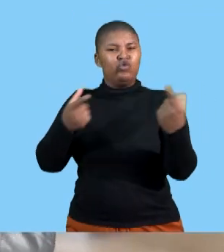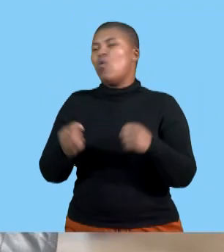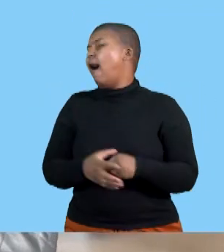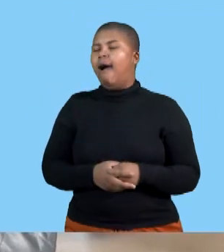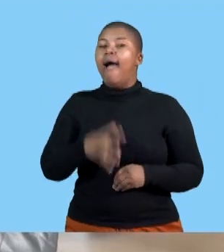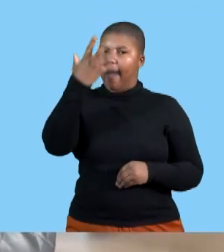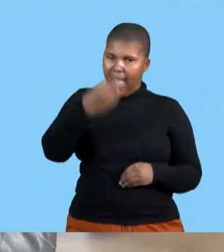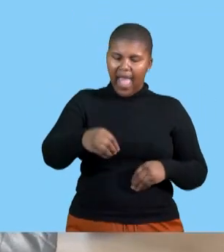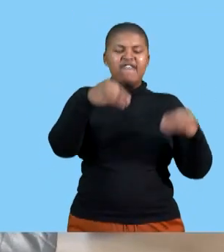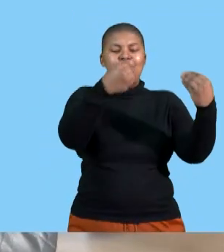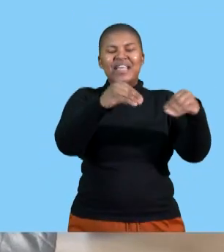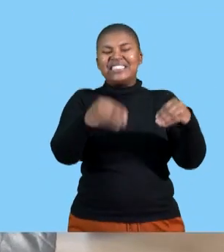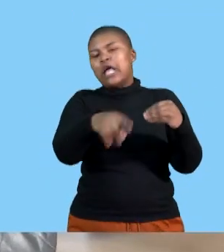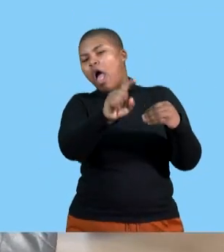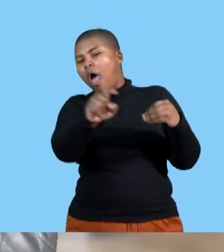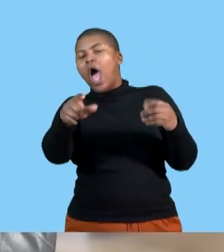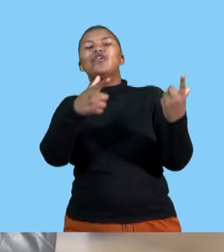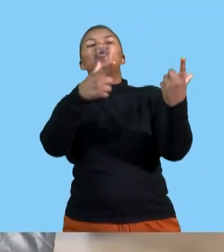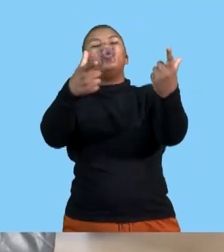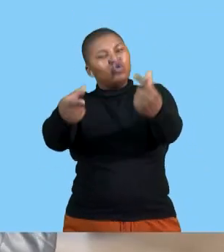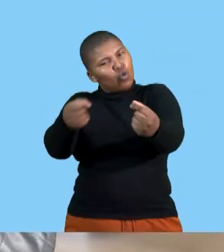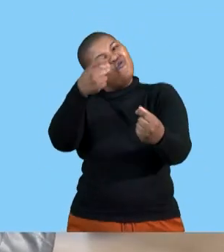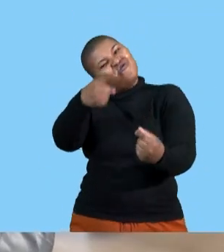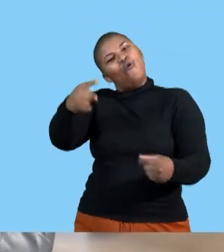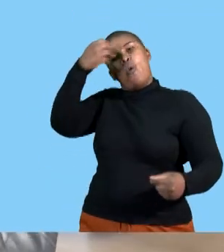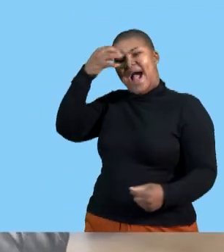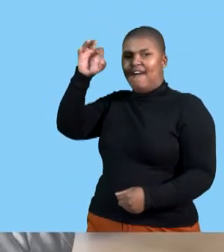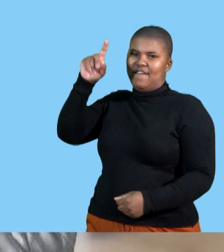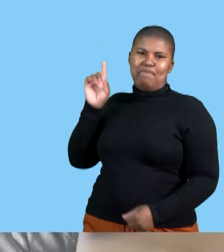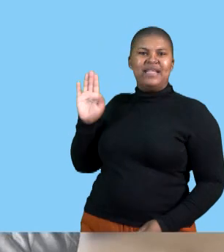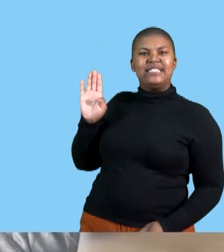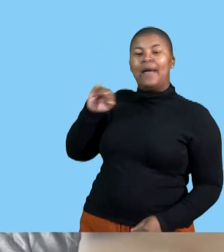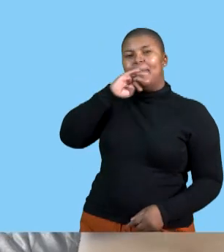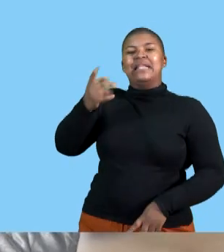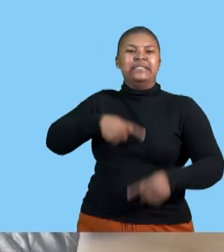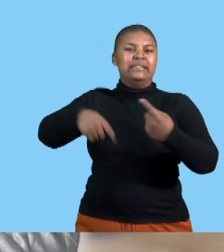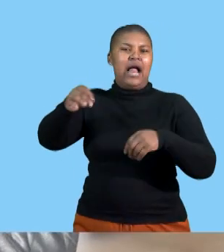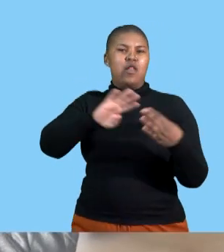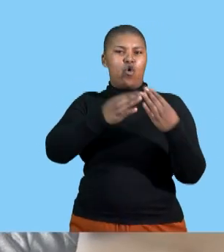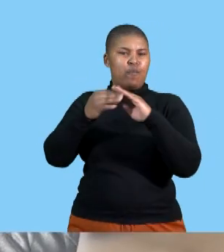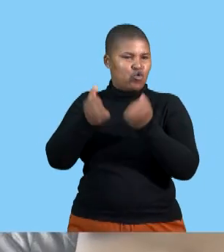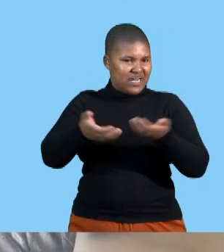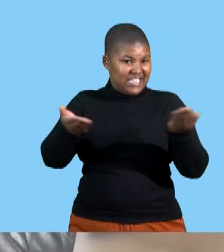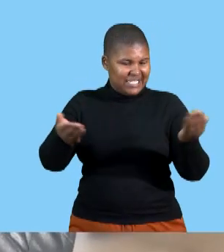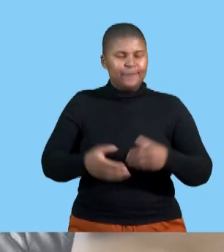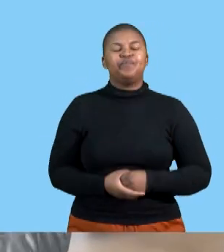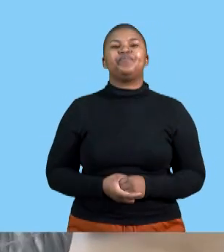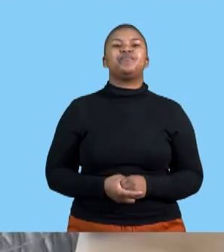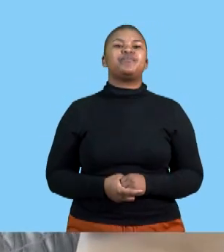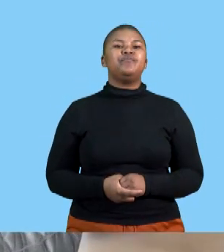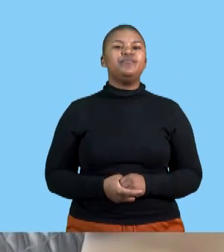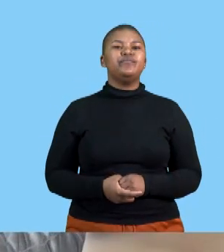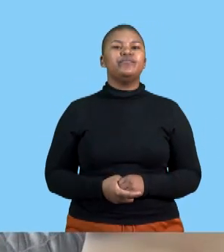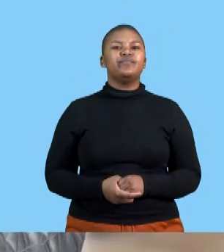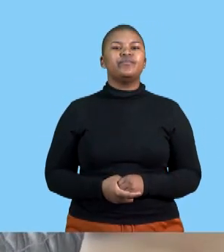are enterprises who are run whereby the government is the majority shareholder and they are selling products to the public on behalf of